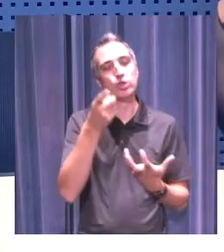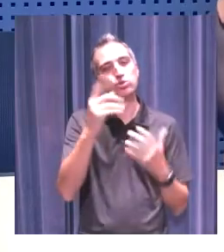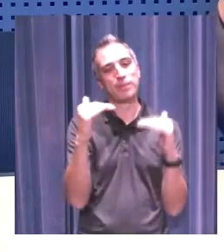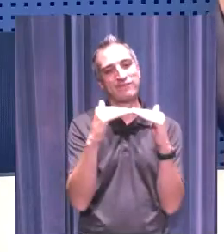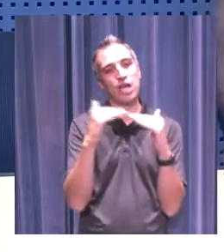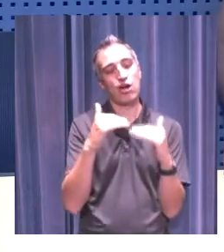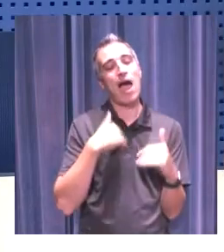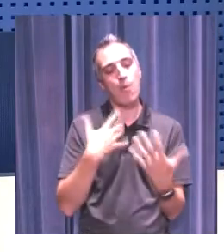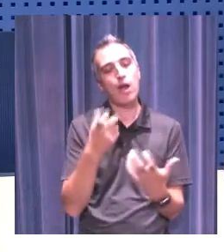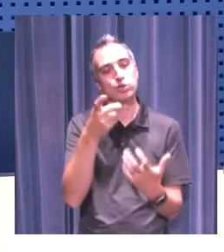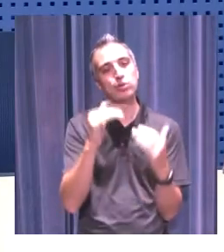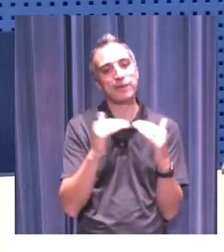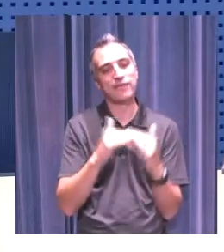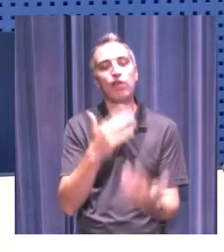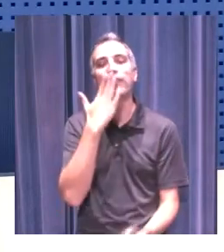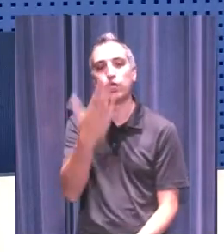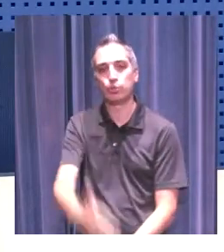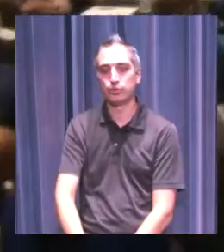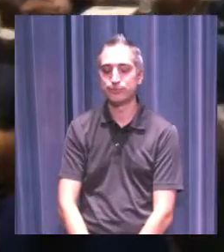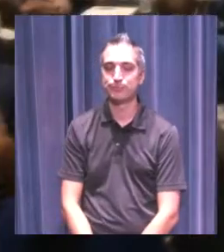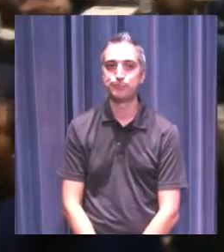I really did. Thank you.